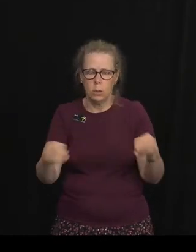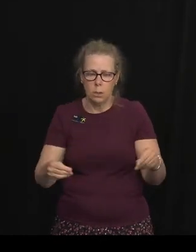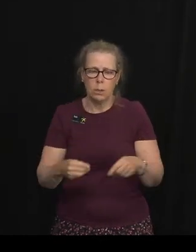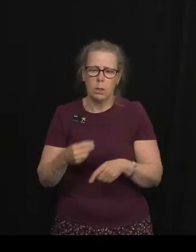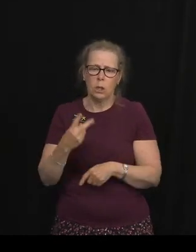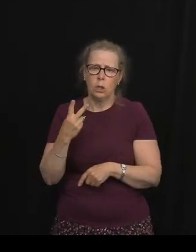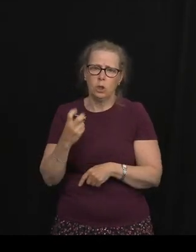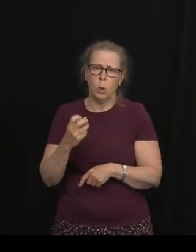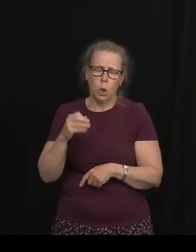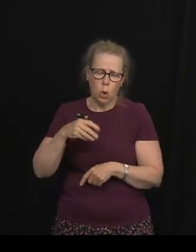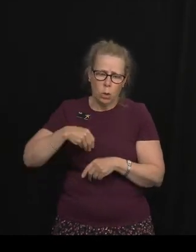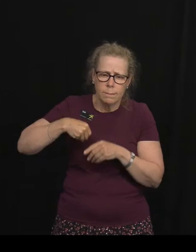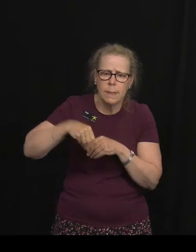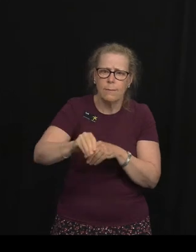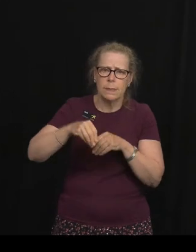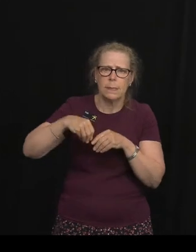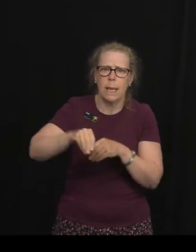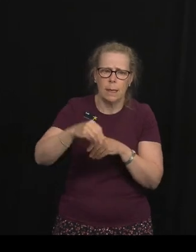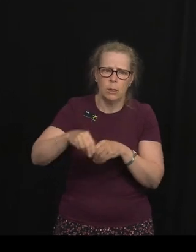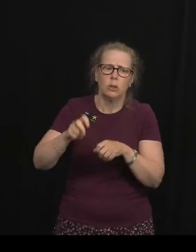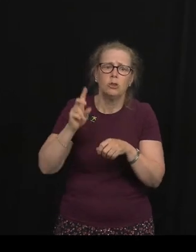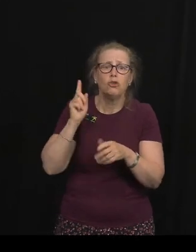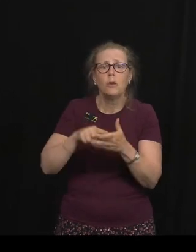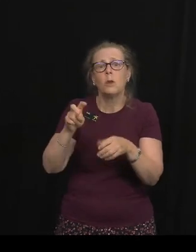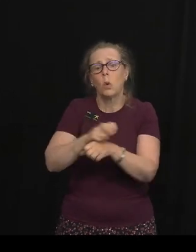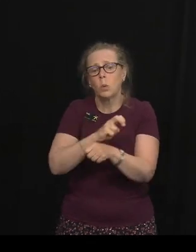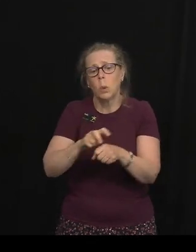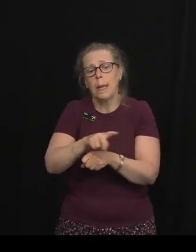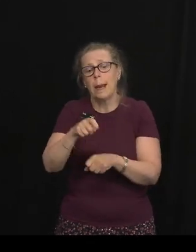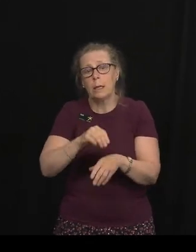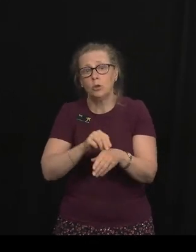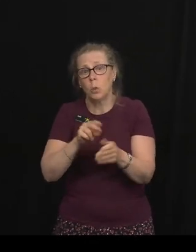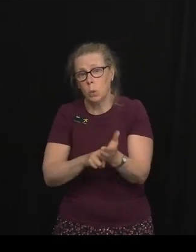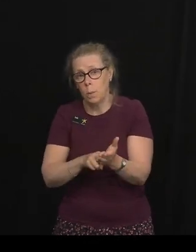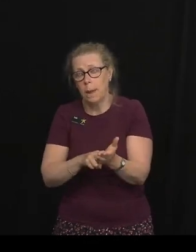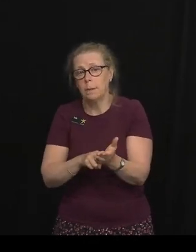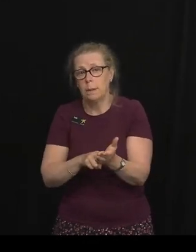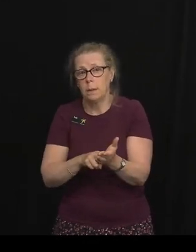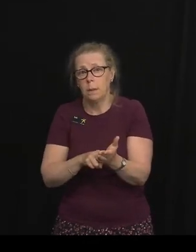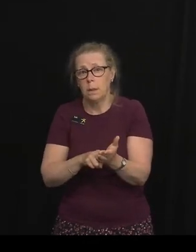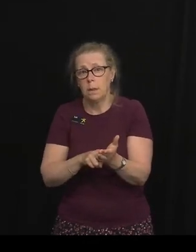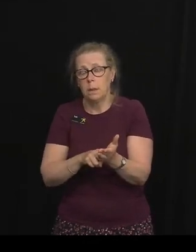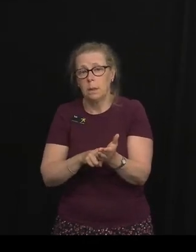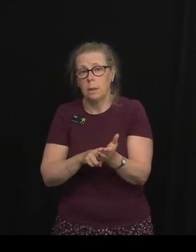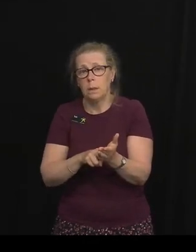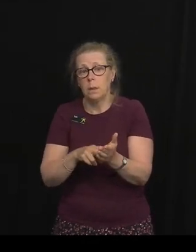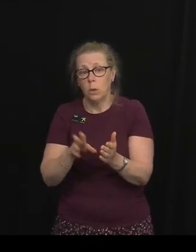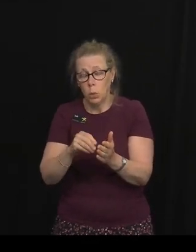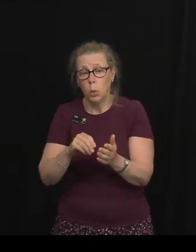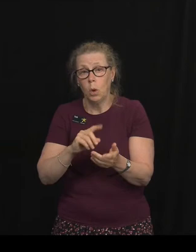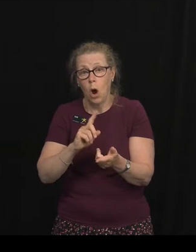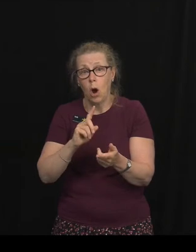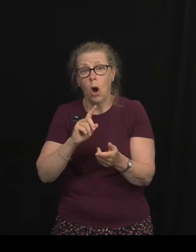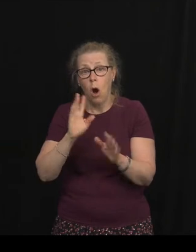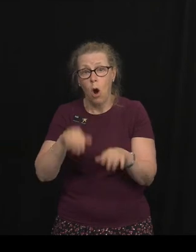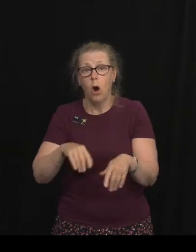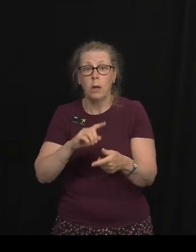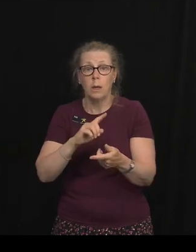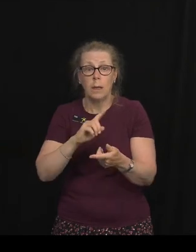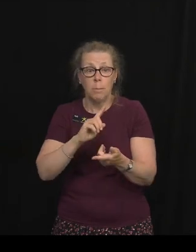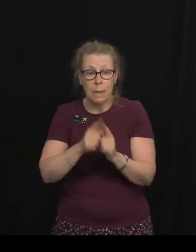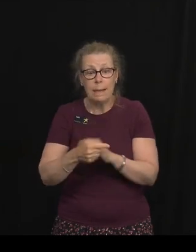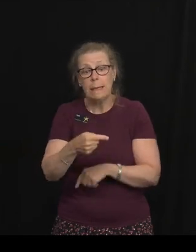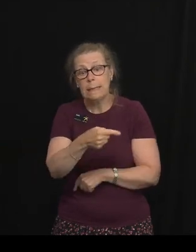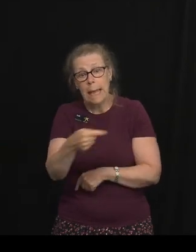of investment to control these diseases has now probably negatively affected because of the pandemics.